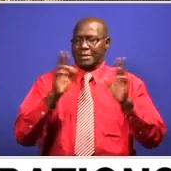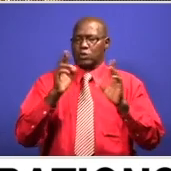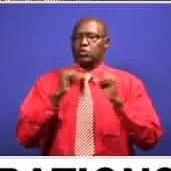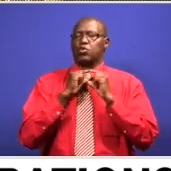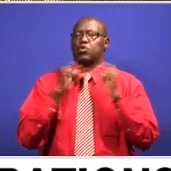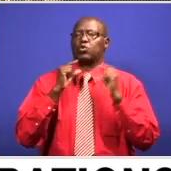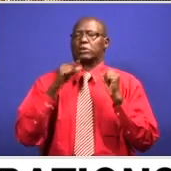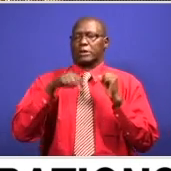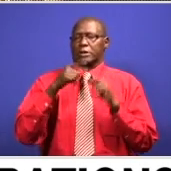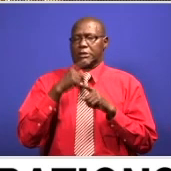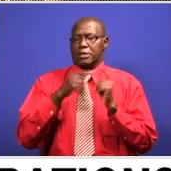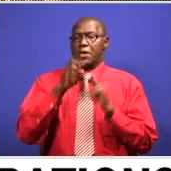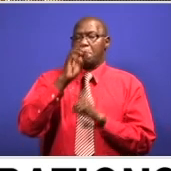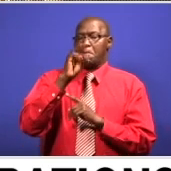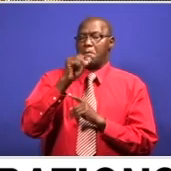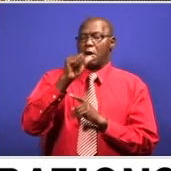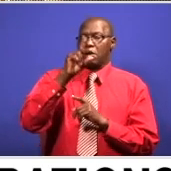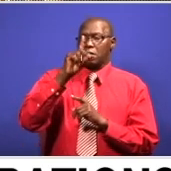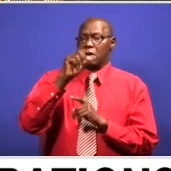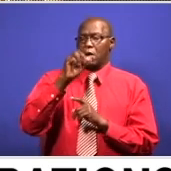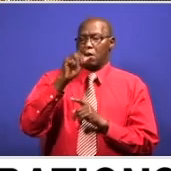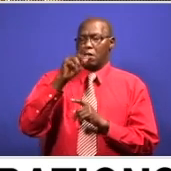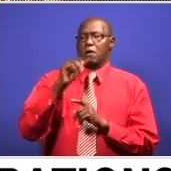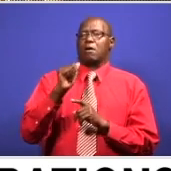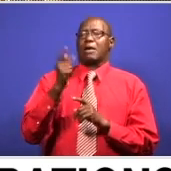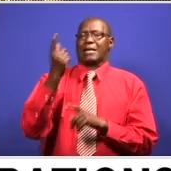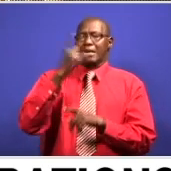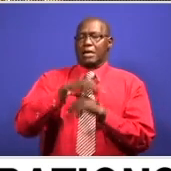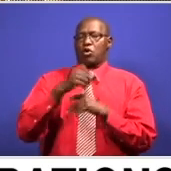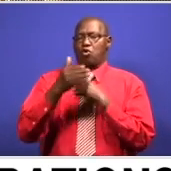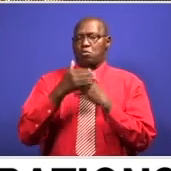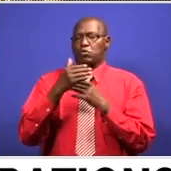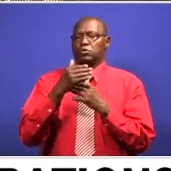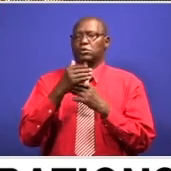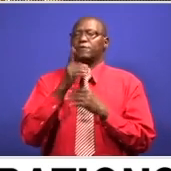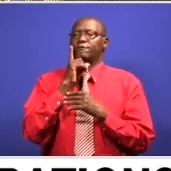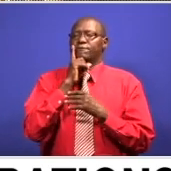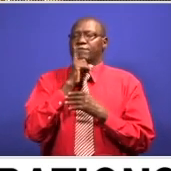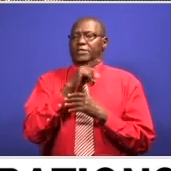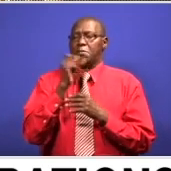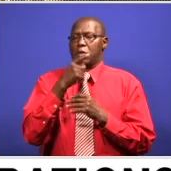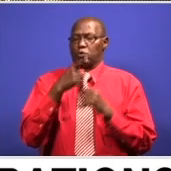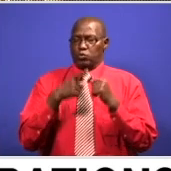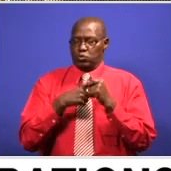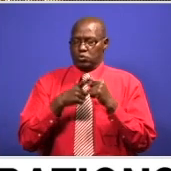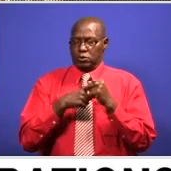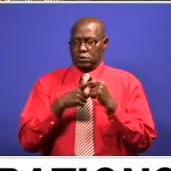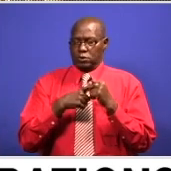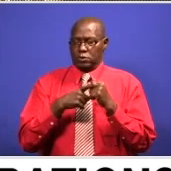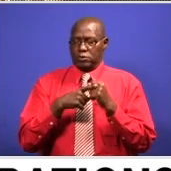year's Madaraka Day celebrations on the 1st of June is almost complete. About 80% of the work on